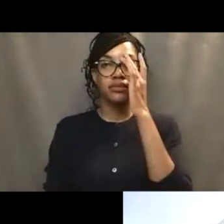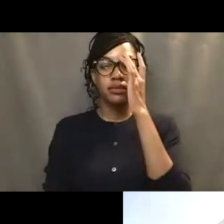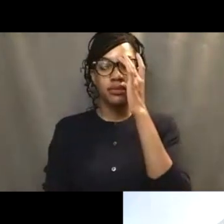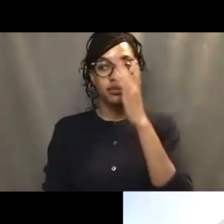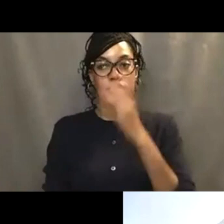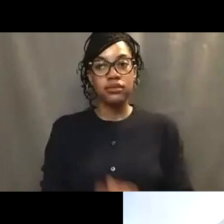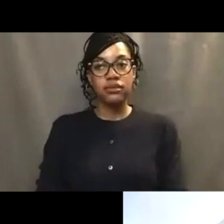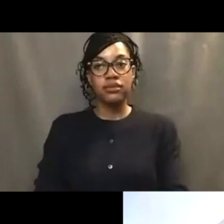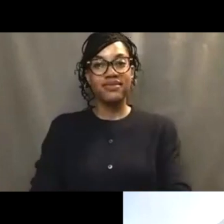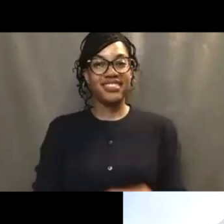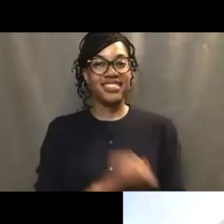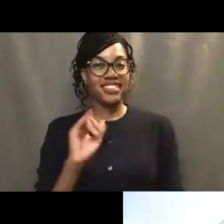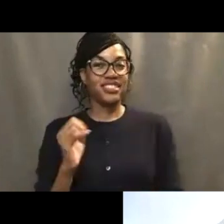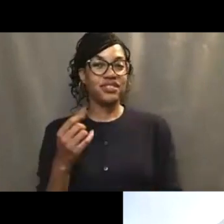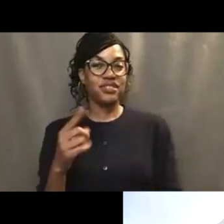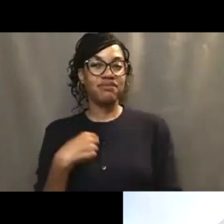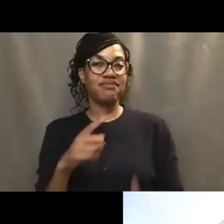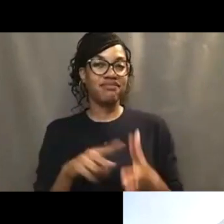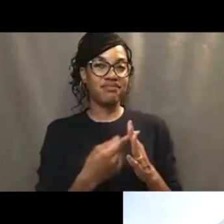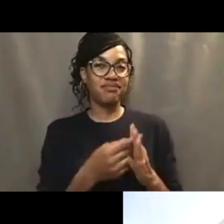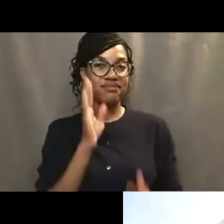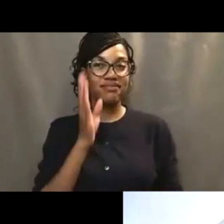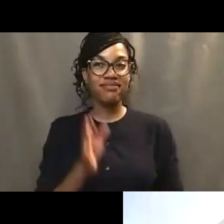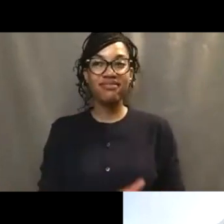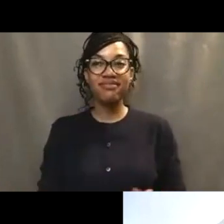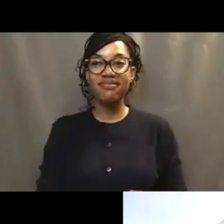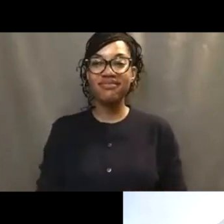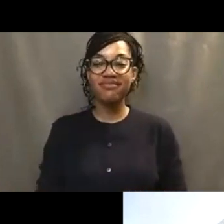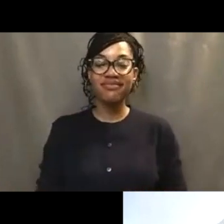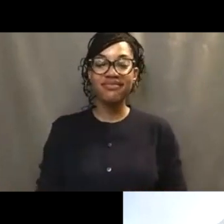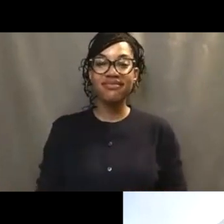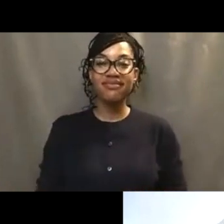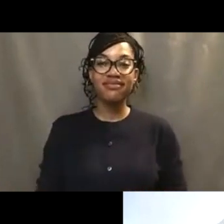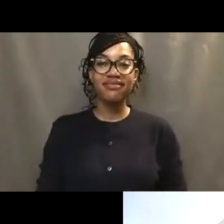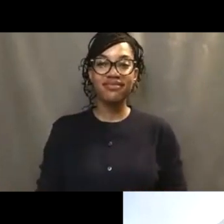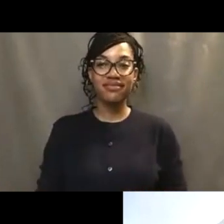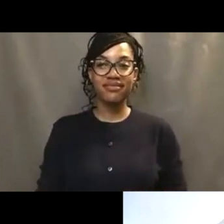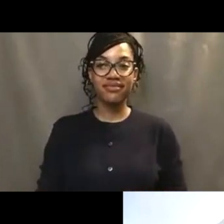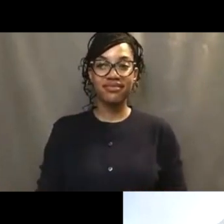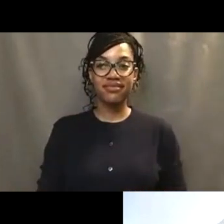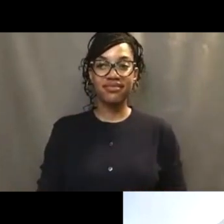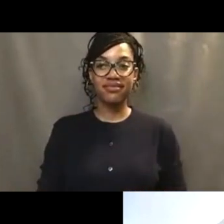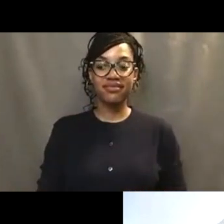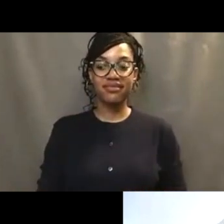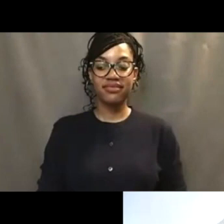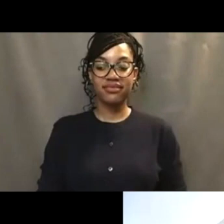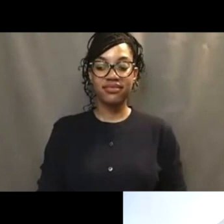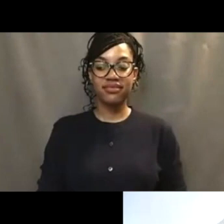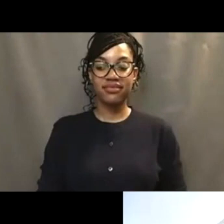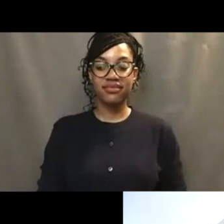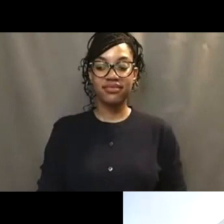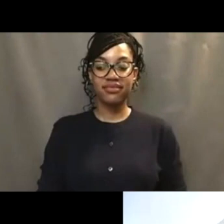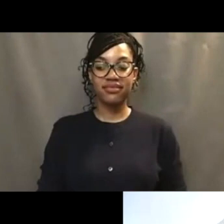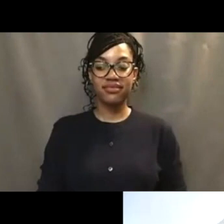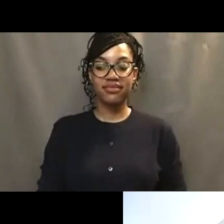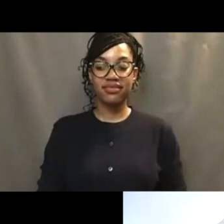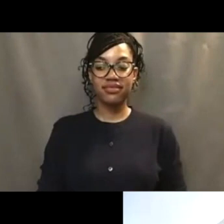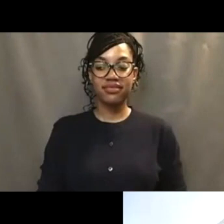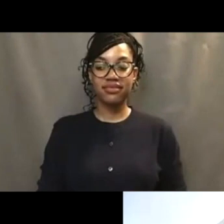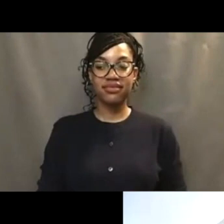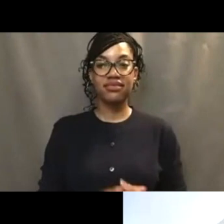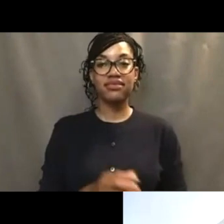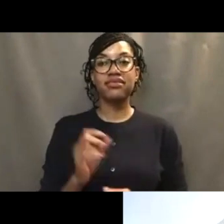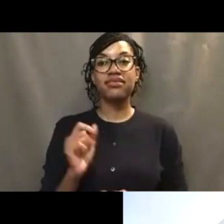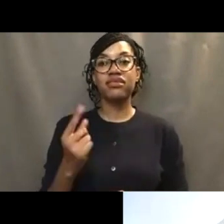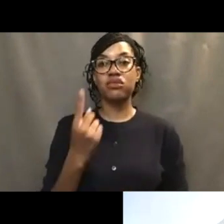I'll start. So one of the actual job that I do that I'm released to